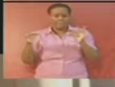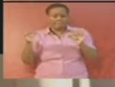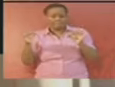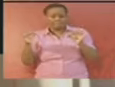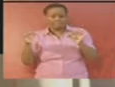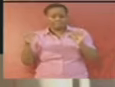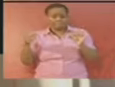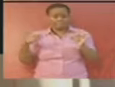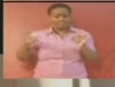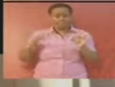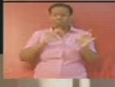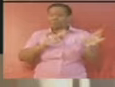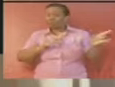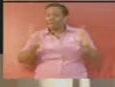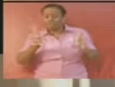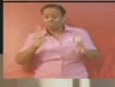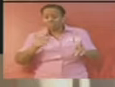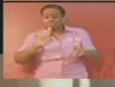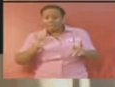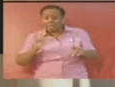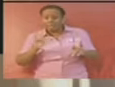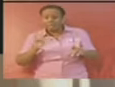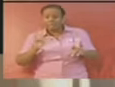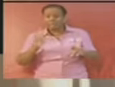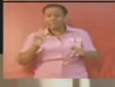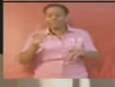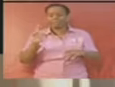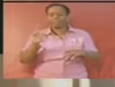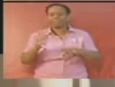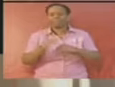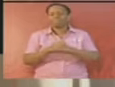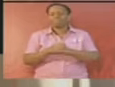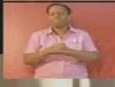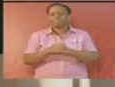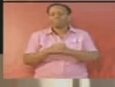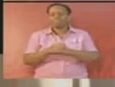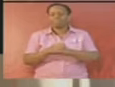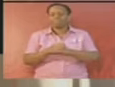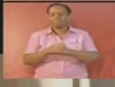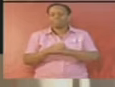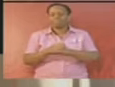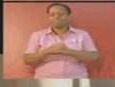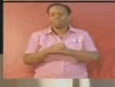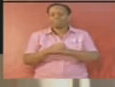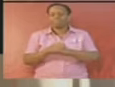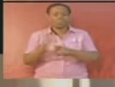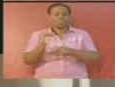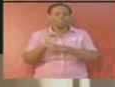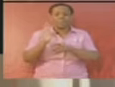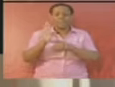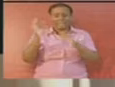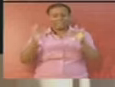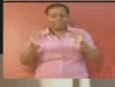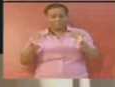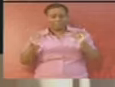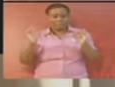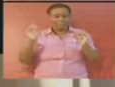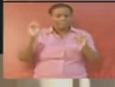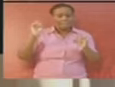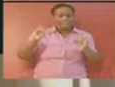global distribution begin? Would there be a need to look again maybe at our public health regulations regarding